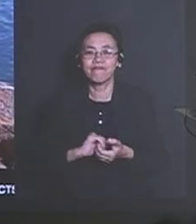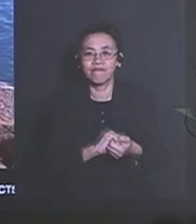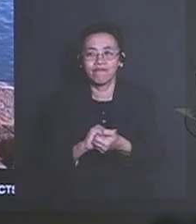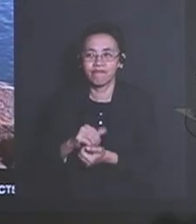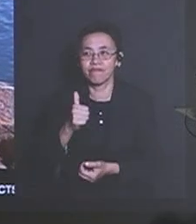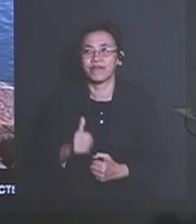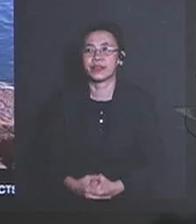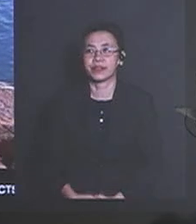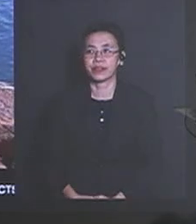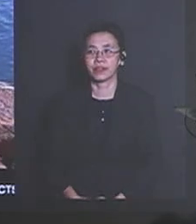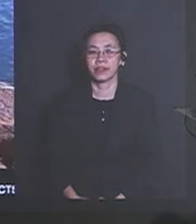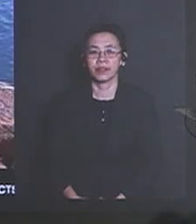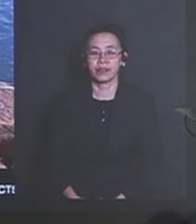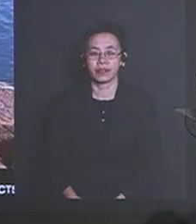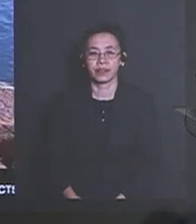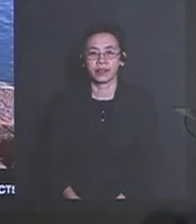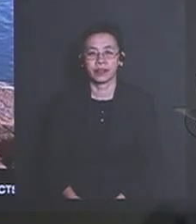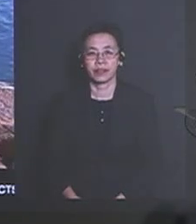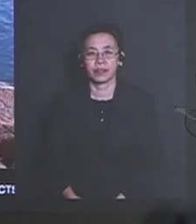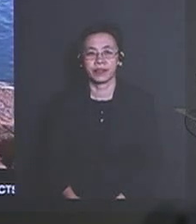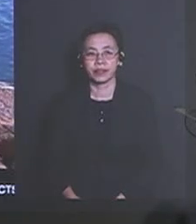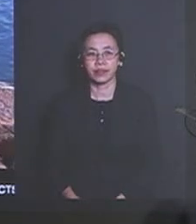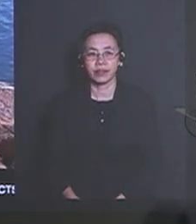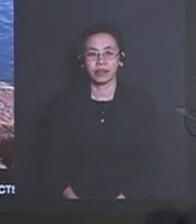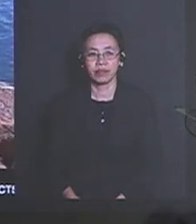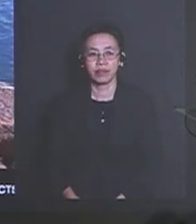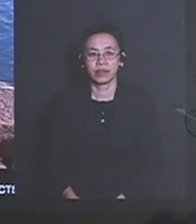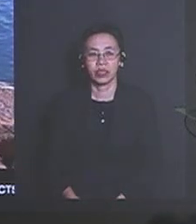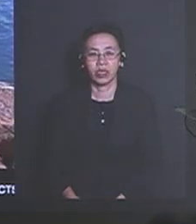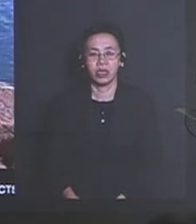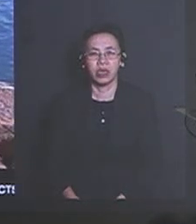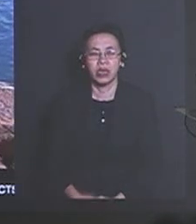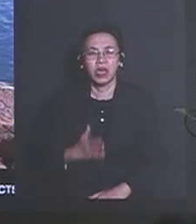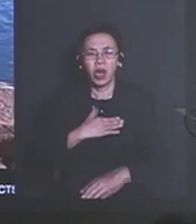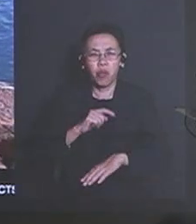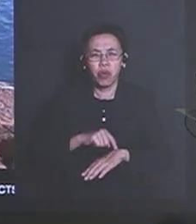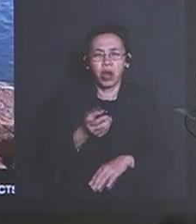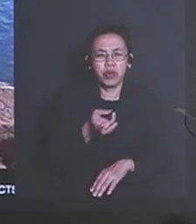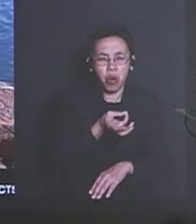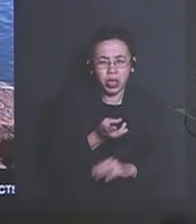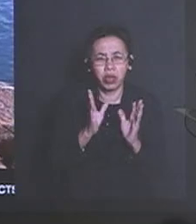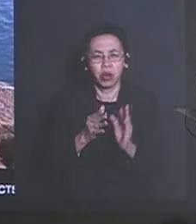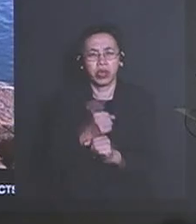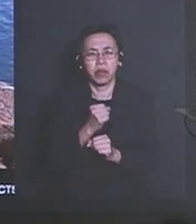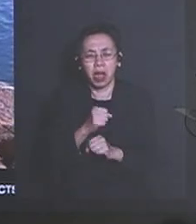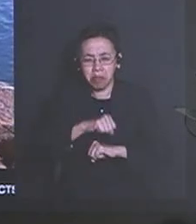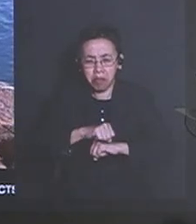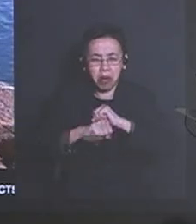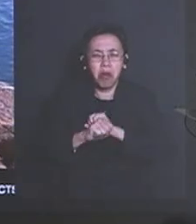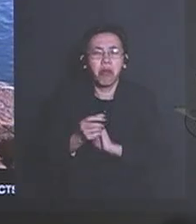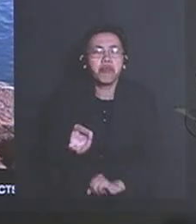And because of the very limited time and the lack of labor on the island, our team had decided to design the building